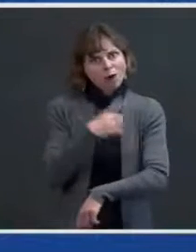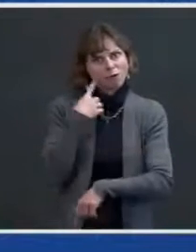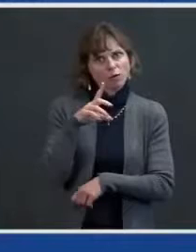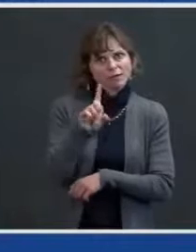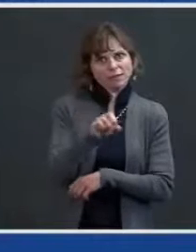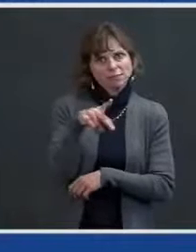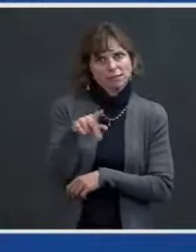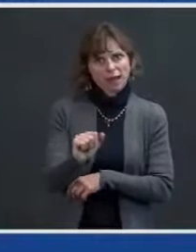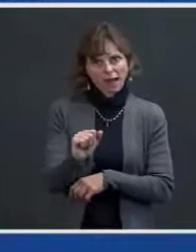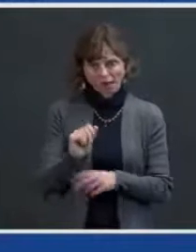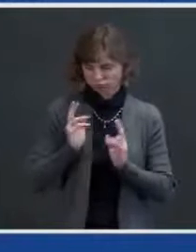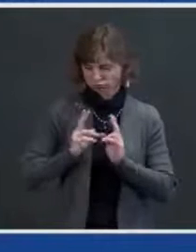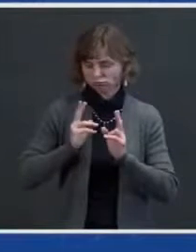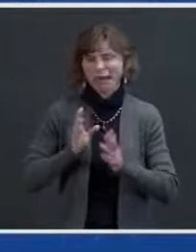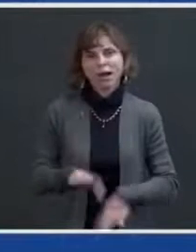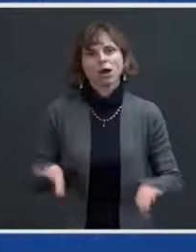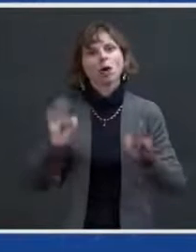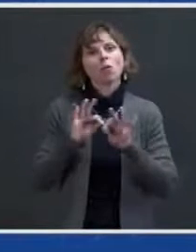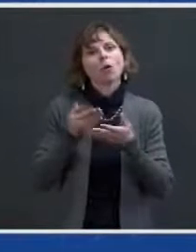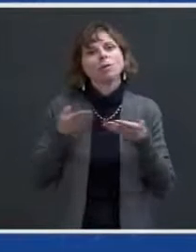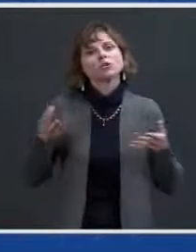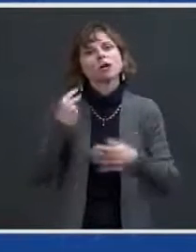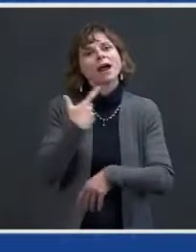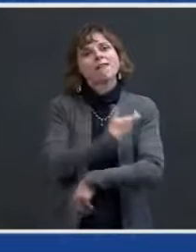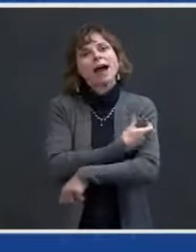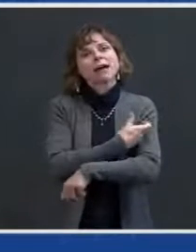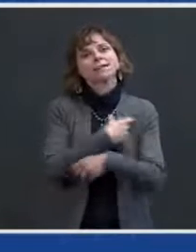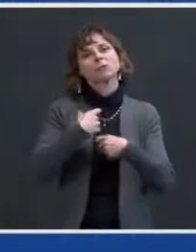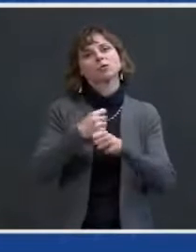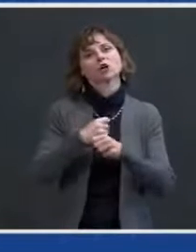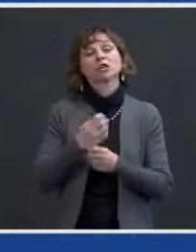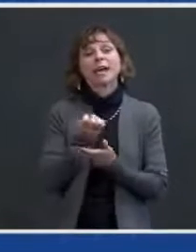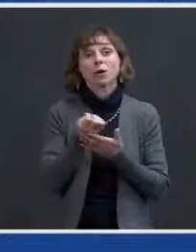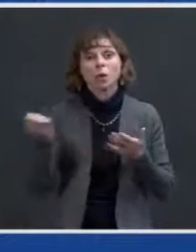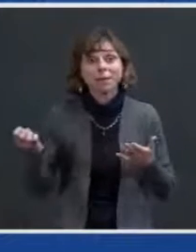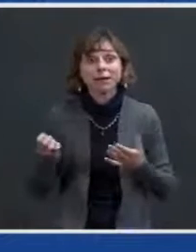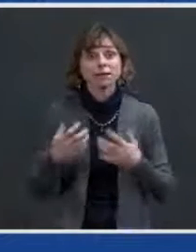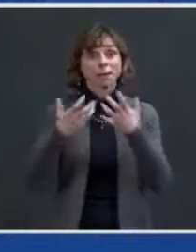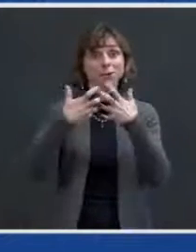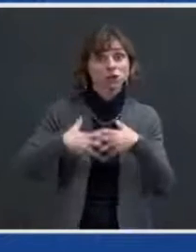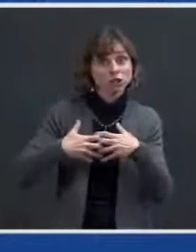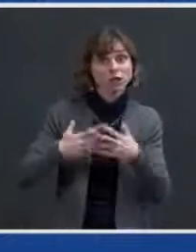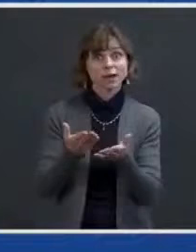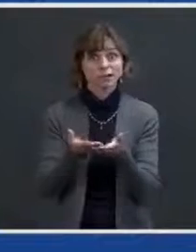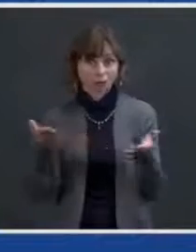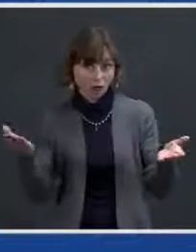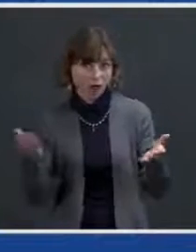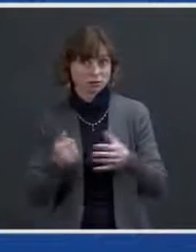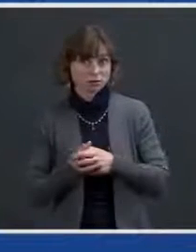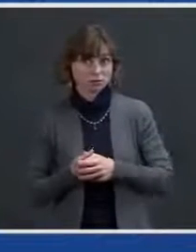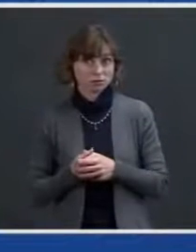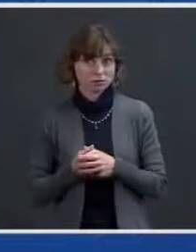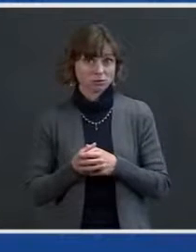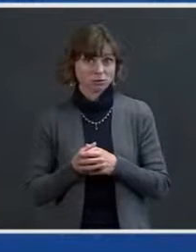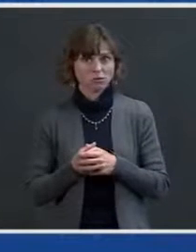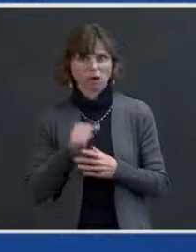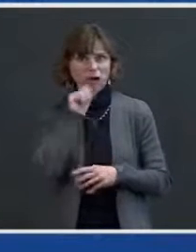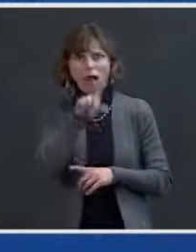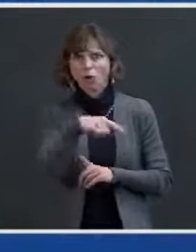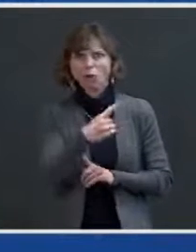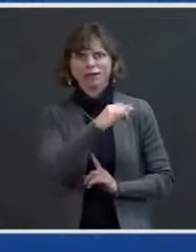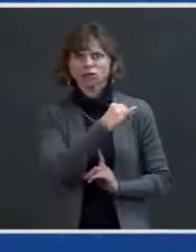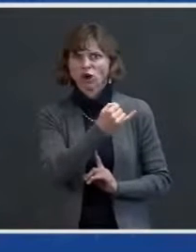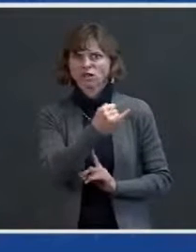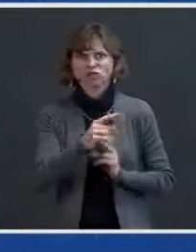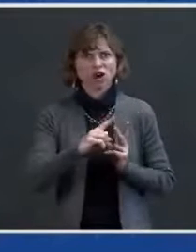critical materials in vaccine production, such as equipment, machinery, and supplies. And it's not just Johnson & Johnson